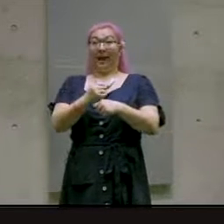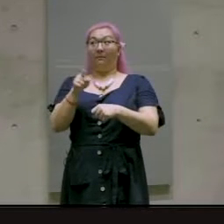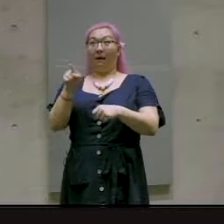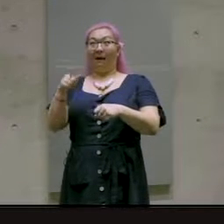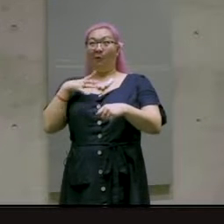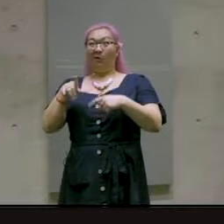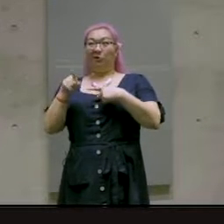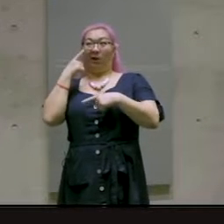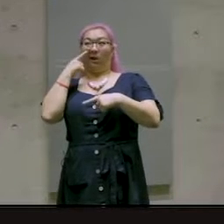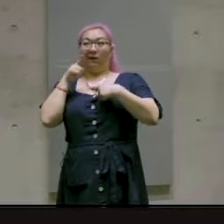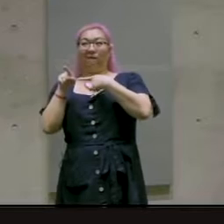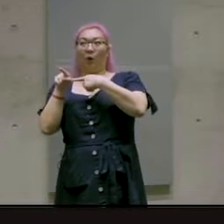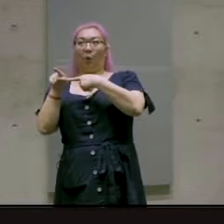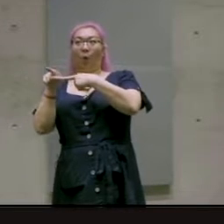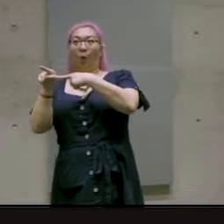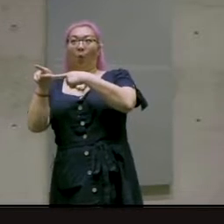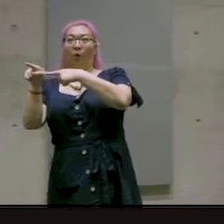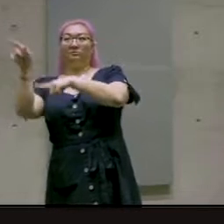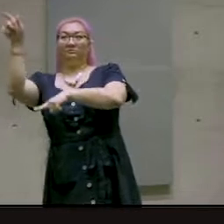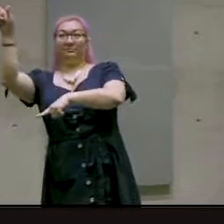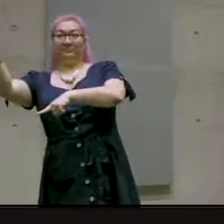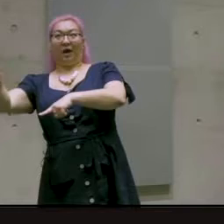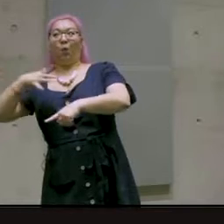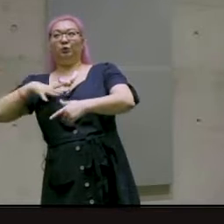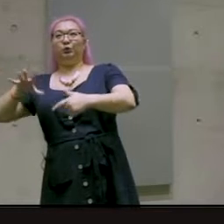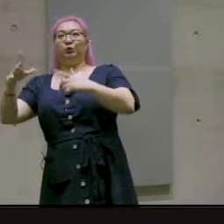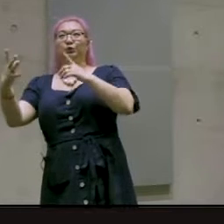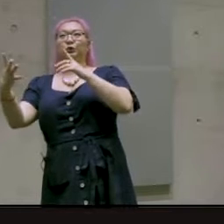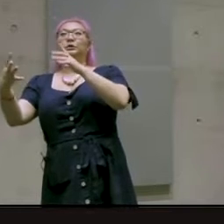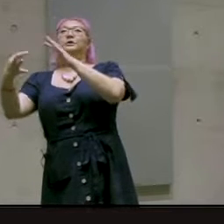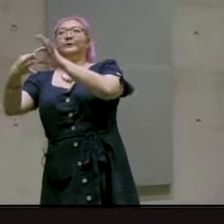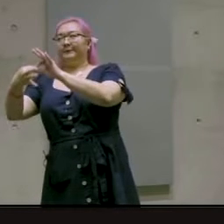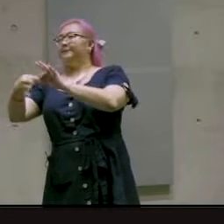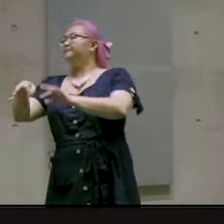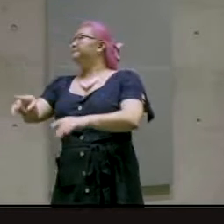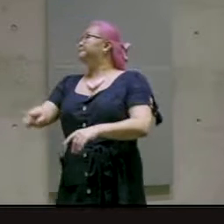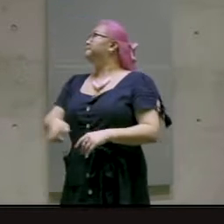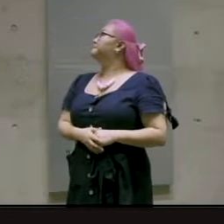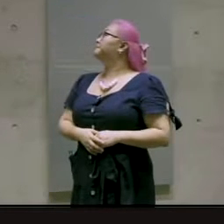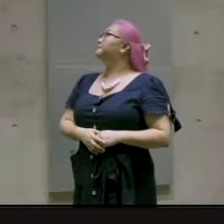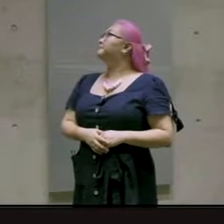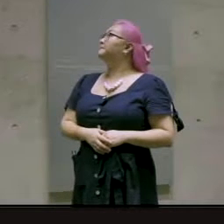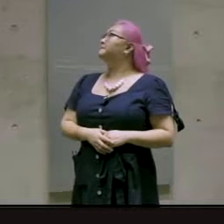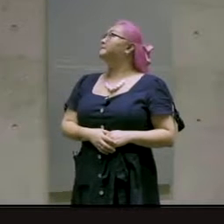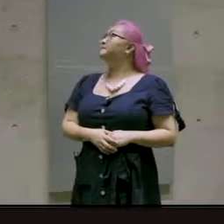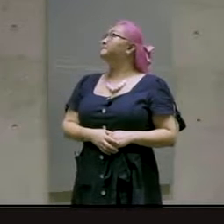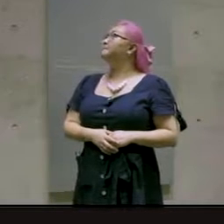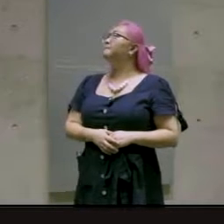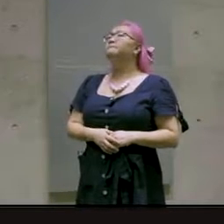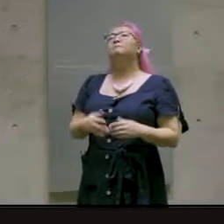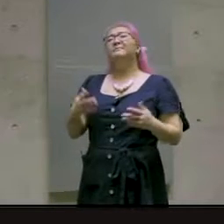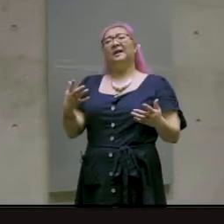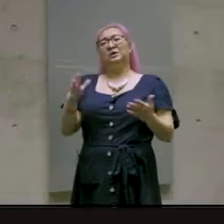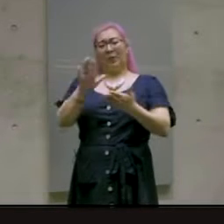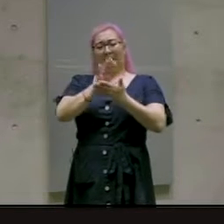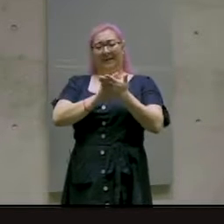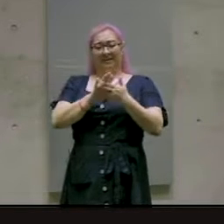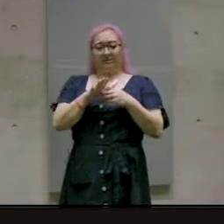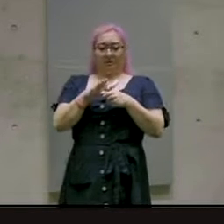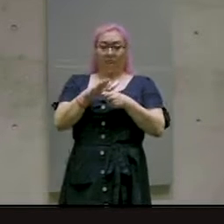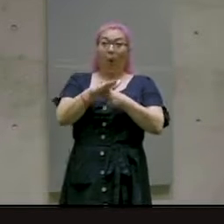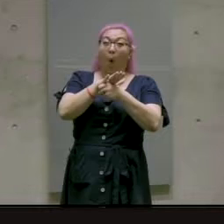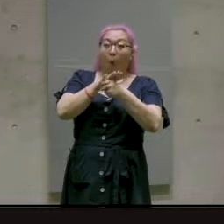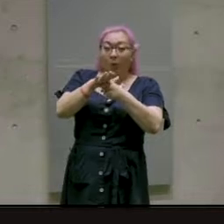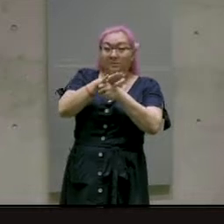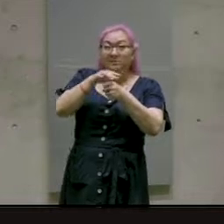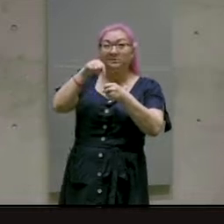see to its conclusion. So kind of the different kind of contexts of different games shape what you have room for, and also kind